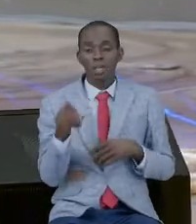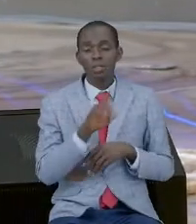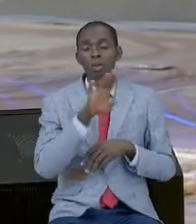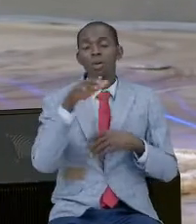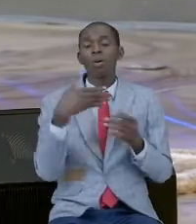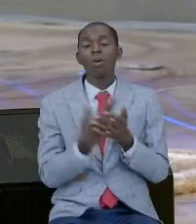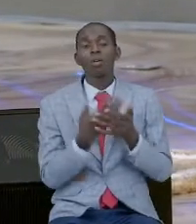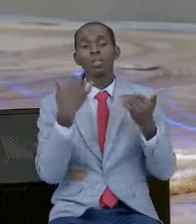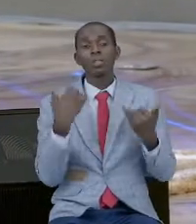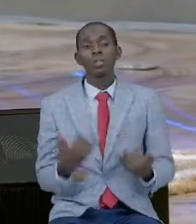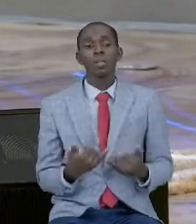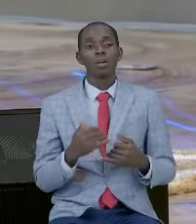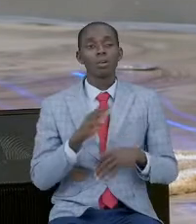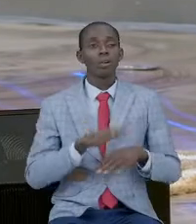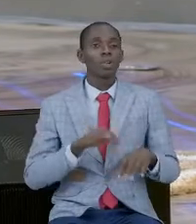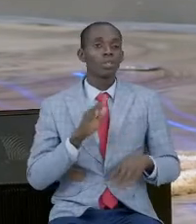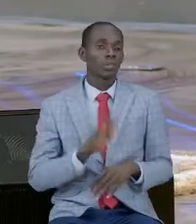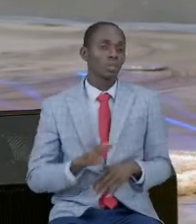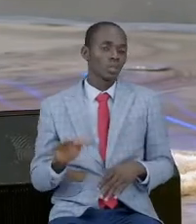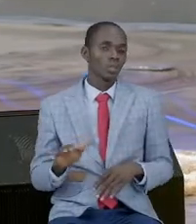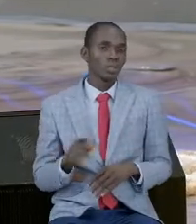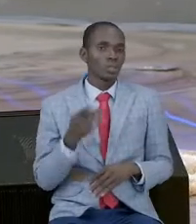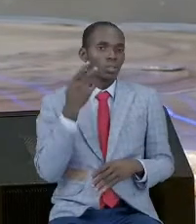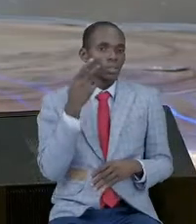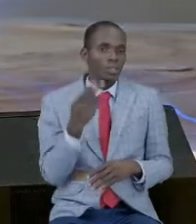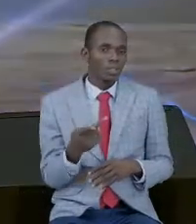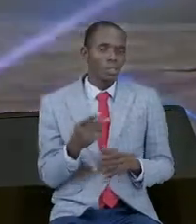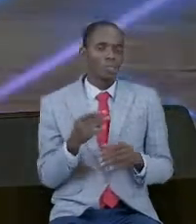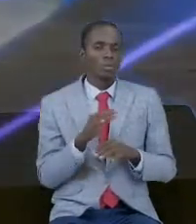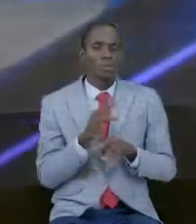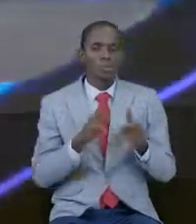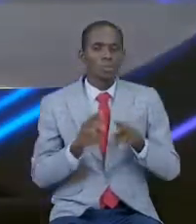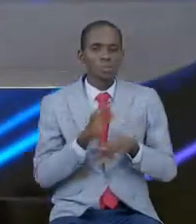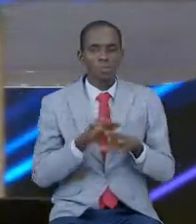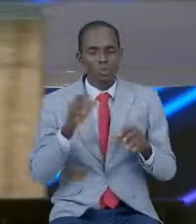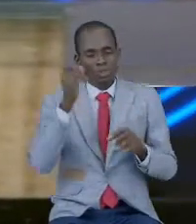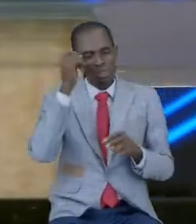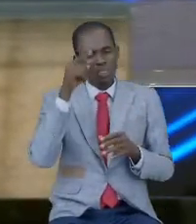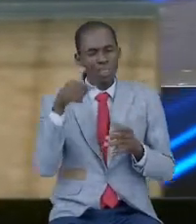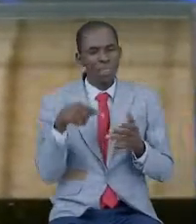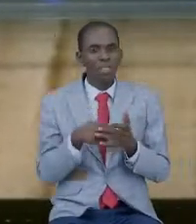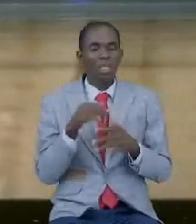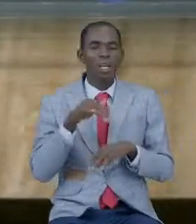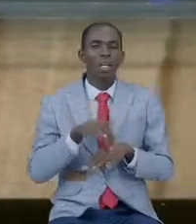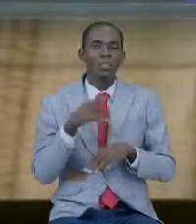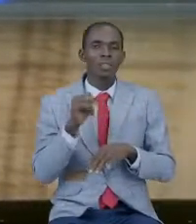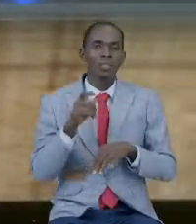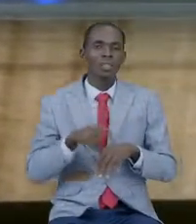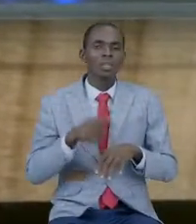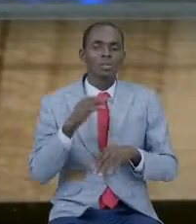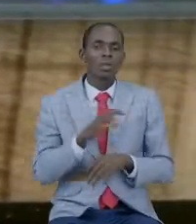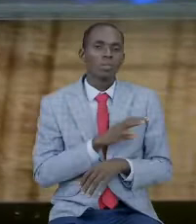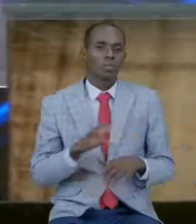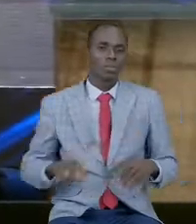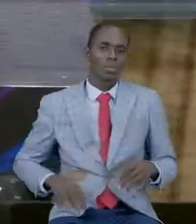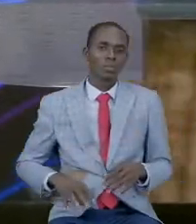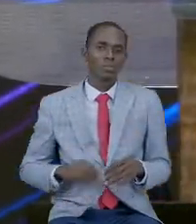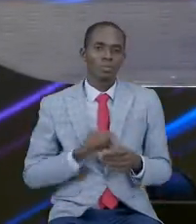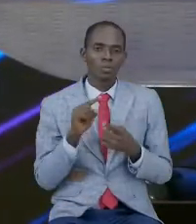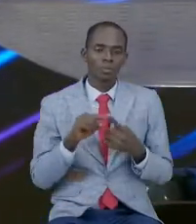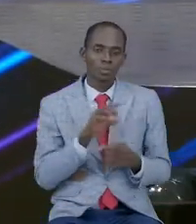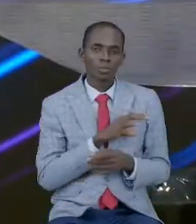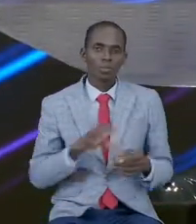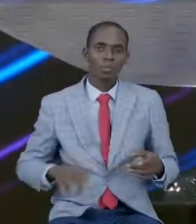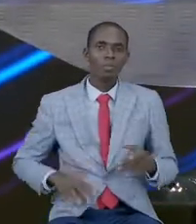children. The Jews didn't understand that at the time of Christ. When Christ